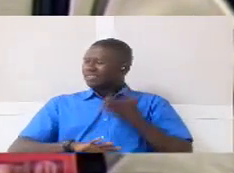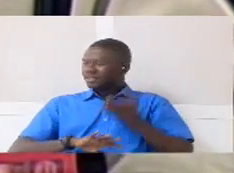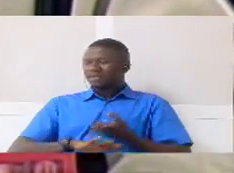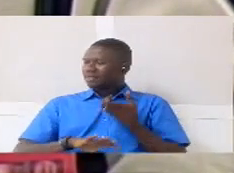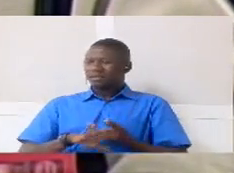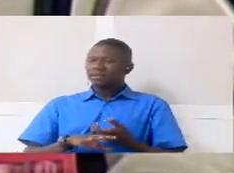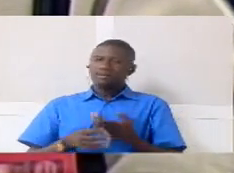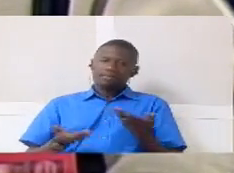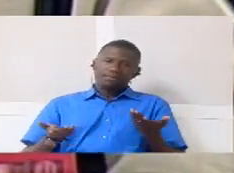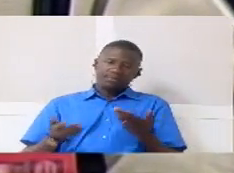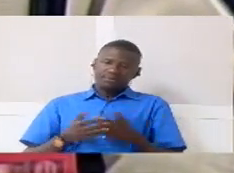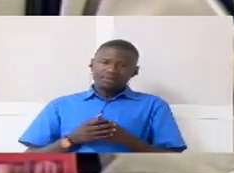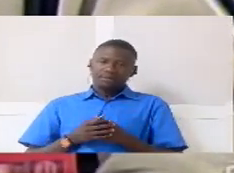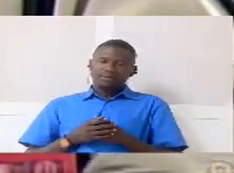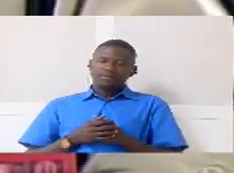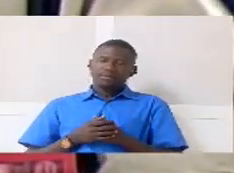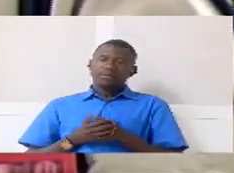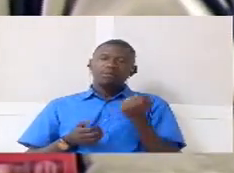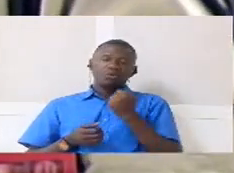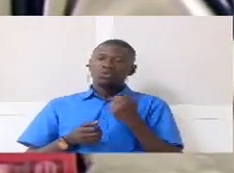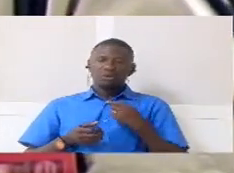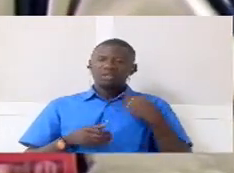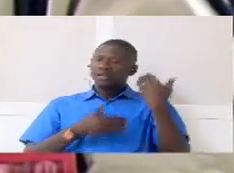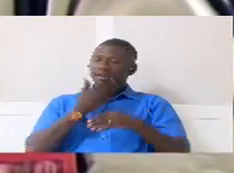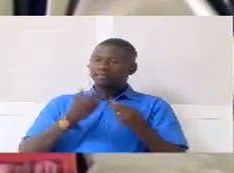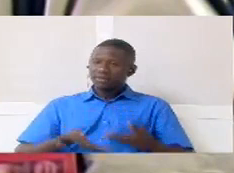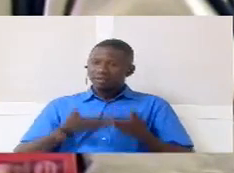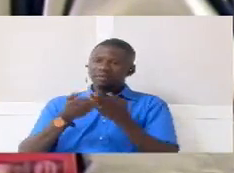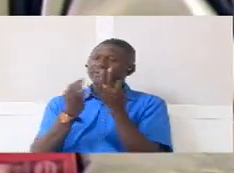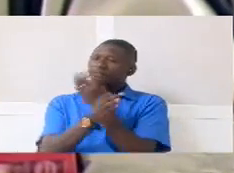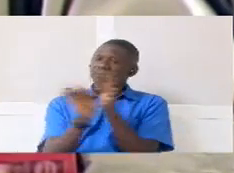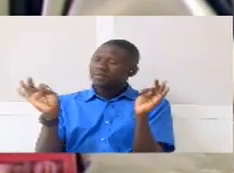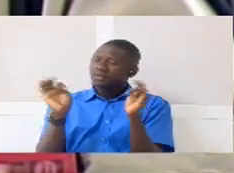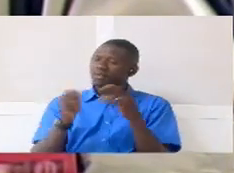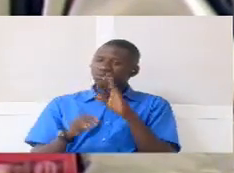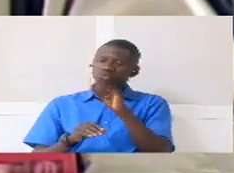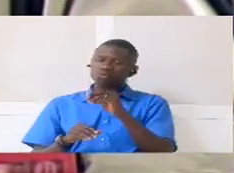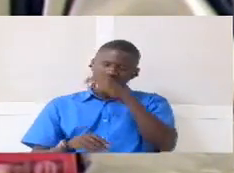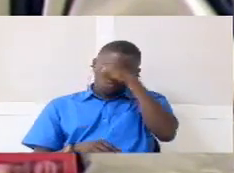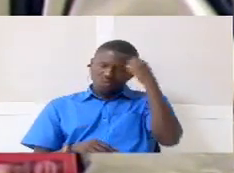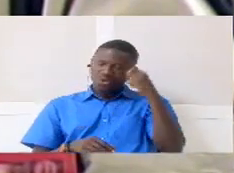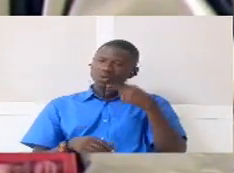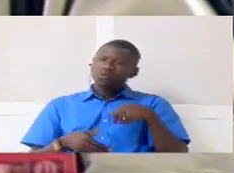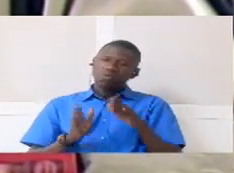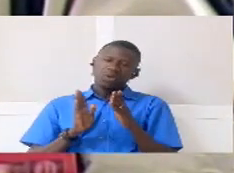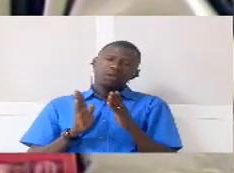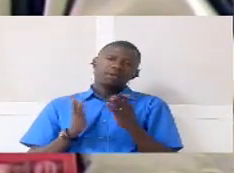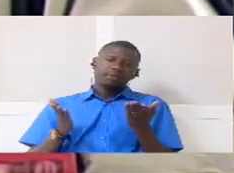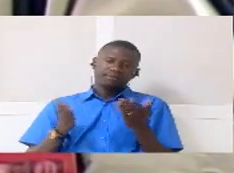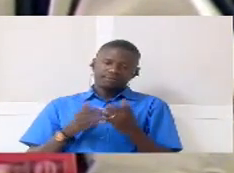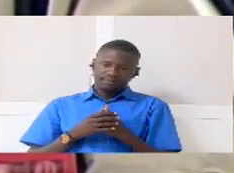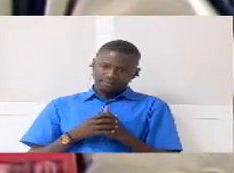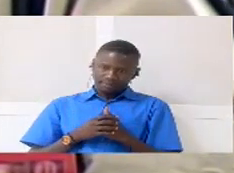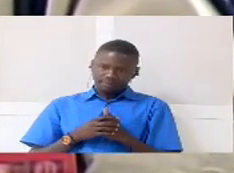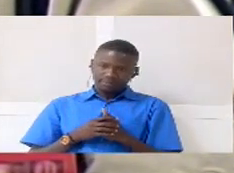dile ngenta doko kela nyaminna, because they never gave them the freedom to do the work they the way they were supposed to do it. Danga